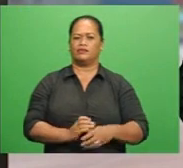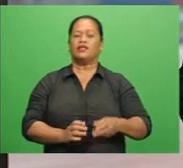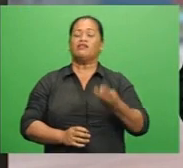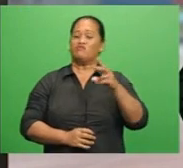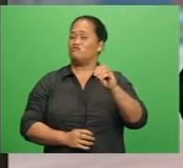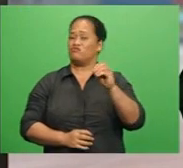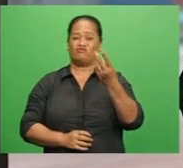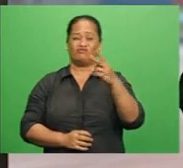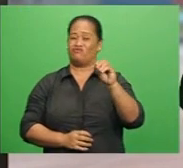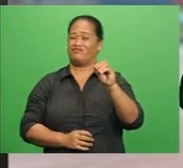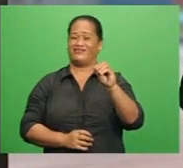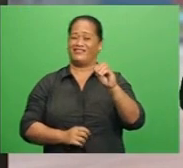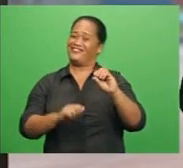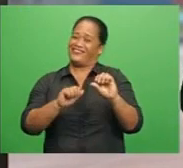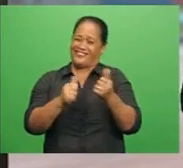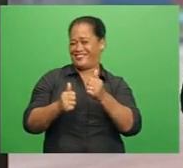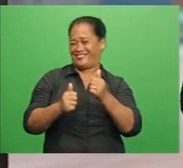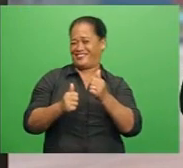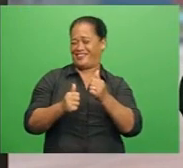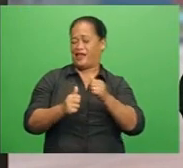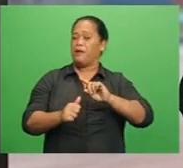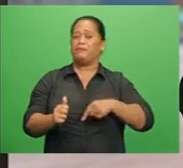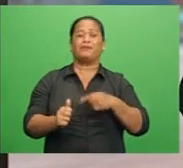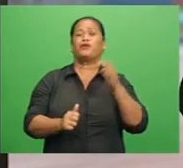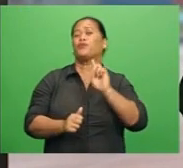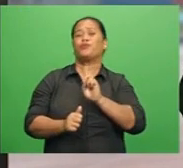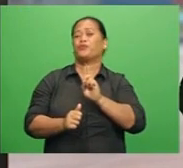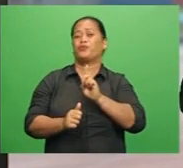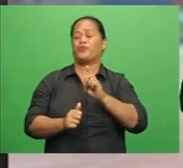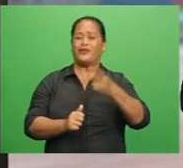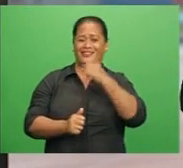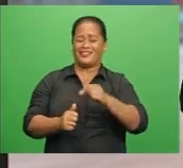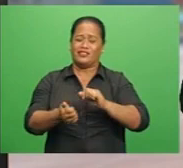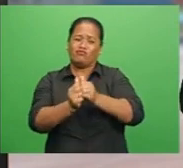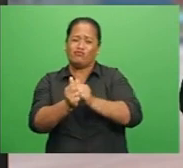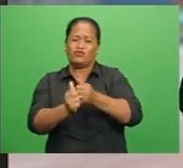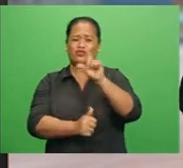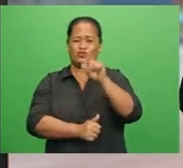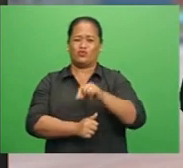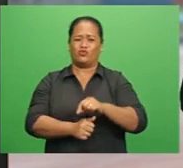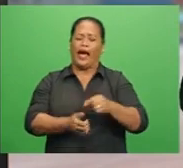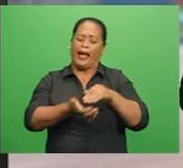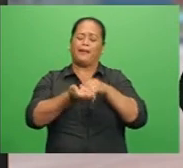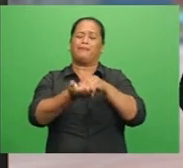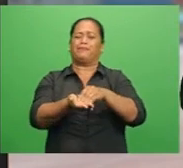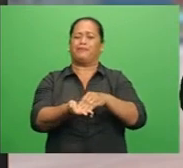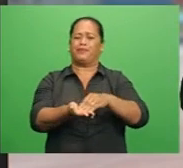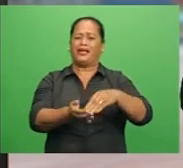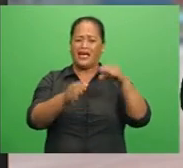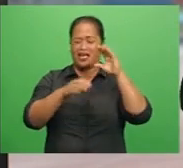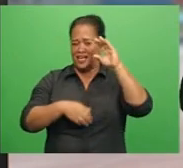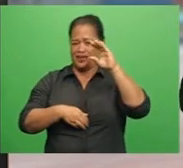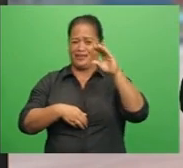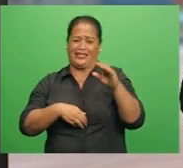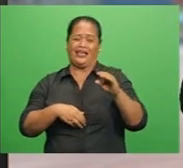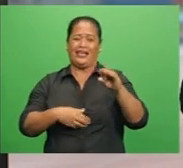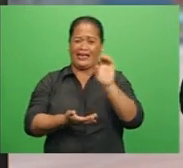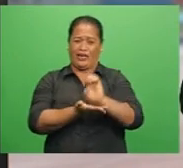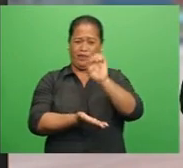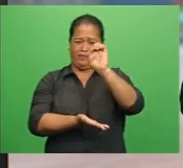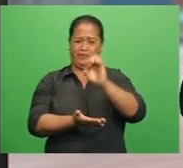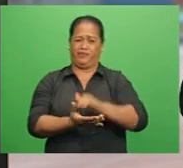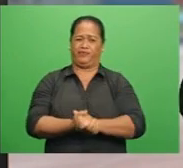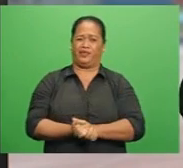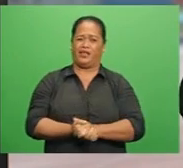2020 is done and dusted, but what can sport do in 2021 to help the country economically? This question is being asked by